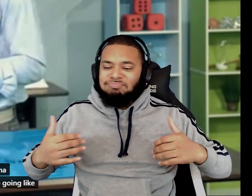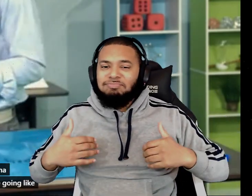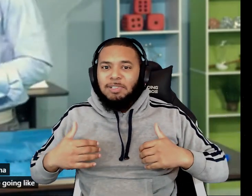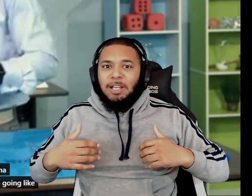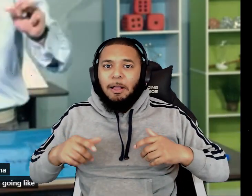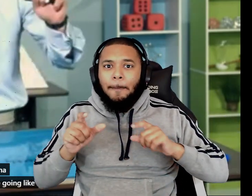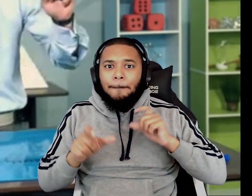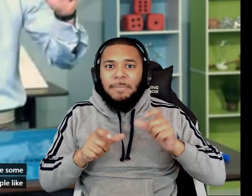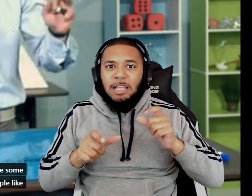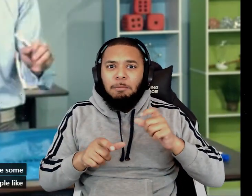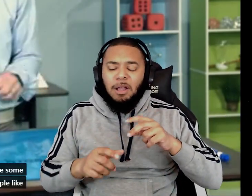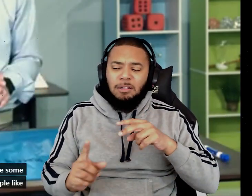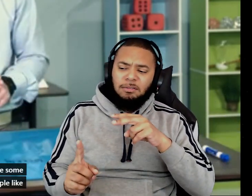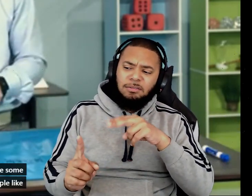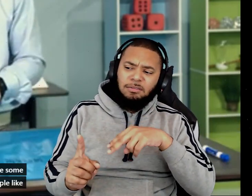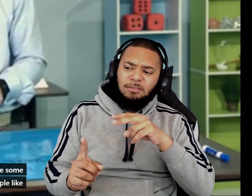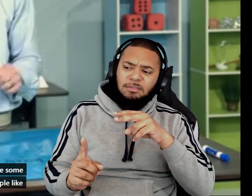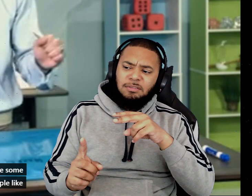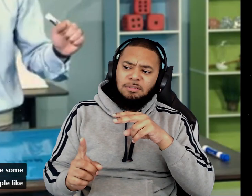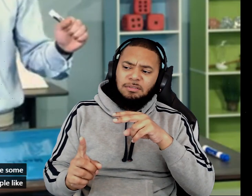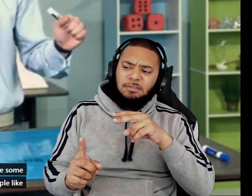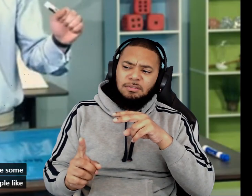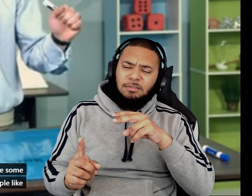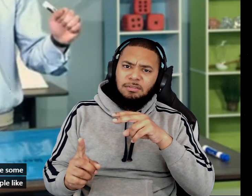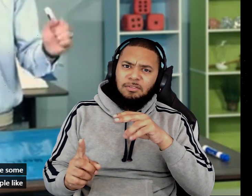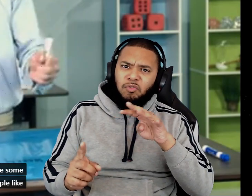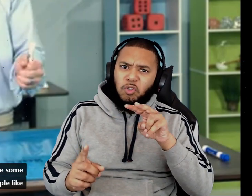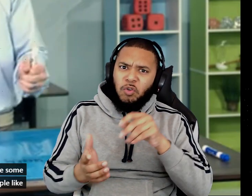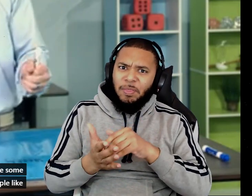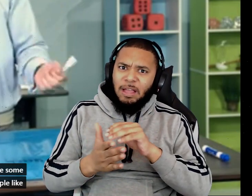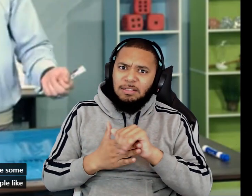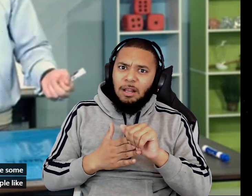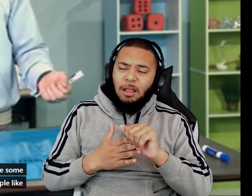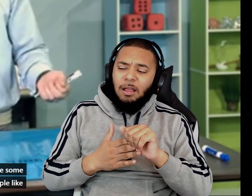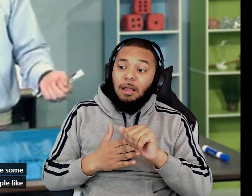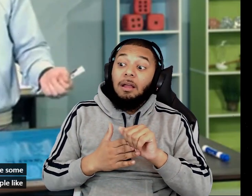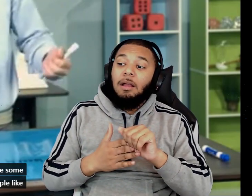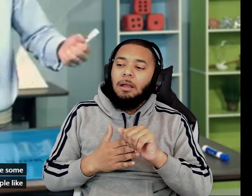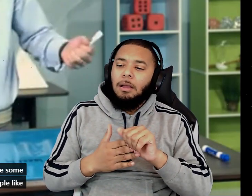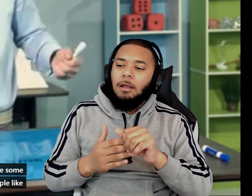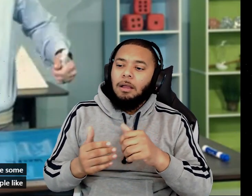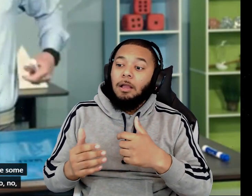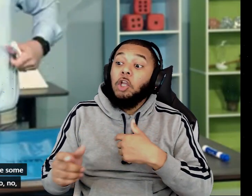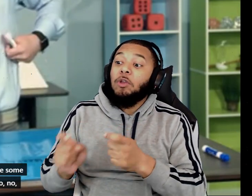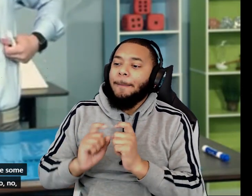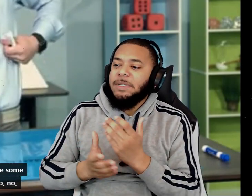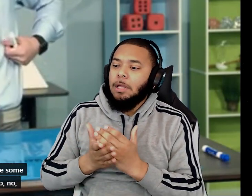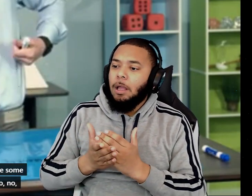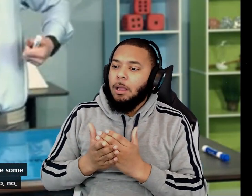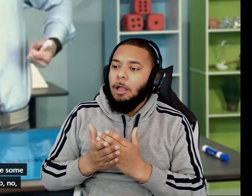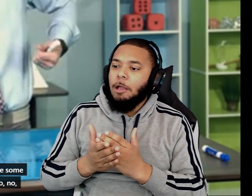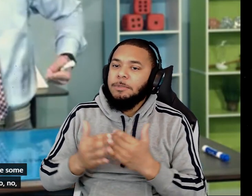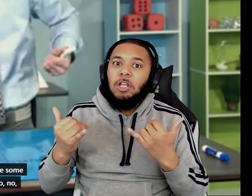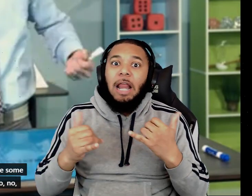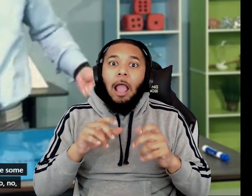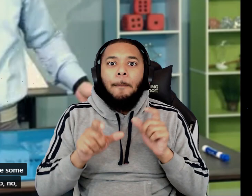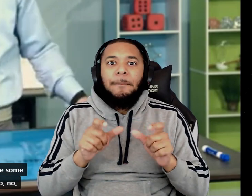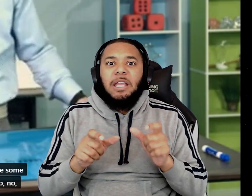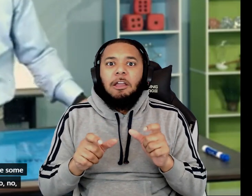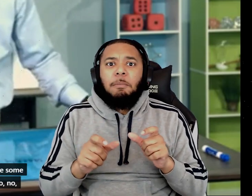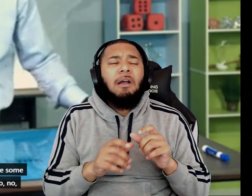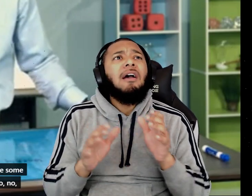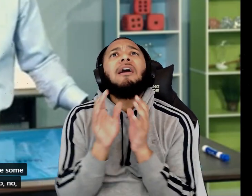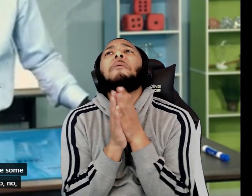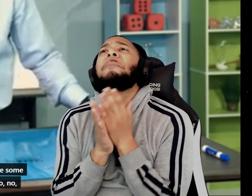wrong impression. They're going to be like, $42,000? Where is it? Can I have some of it? And you might have people like clinging to you, like, can I have some of